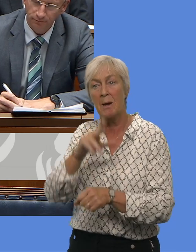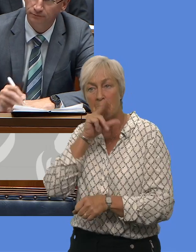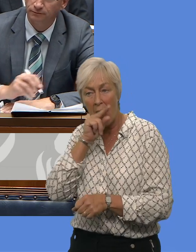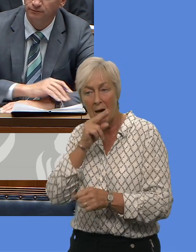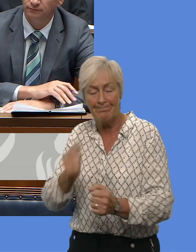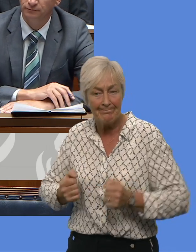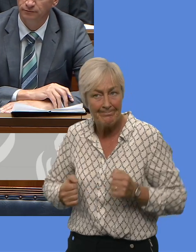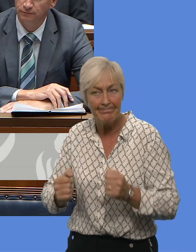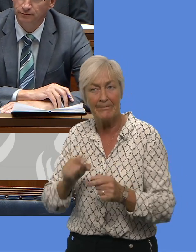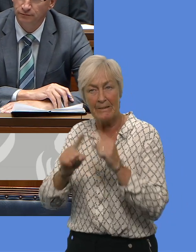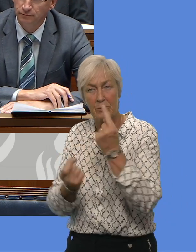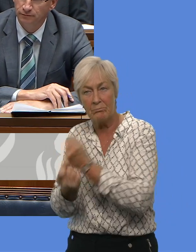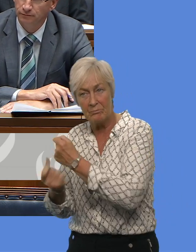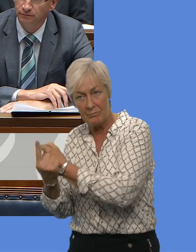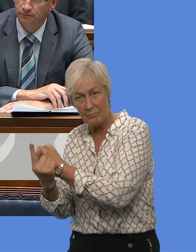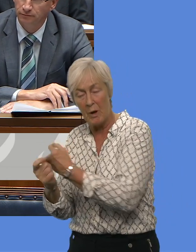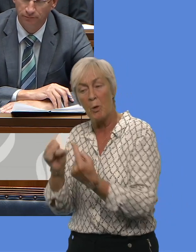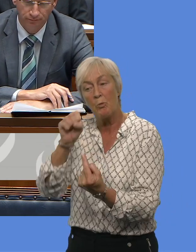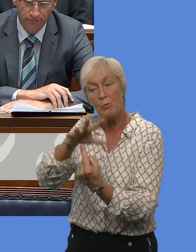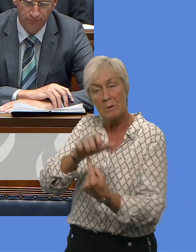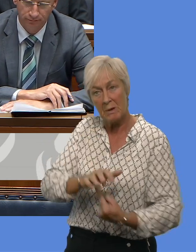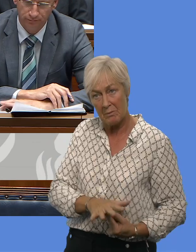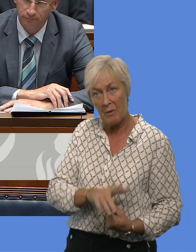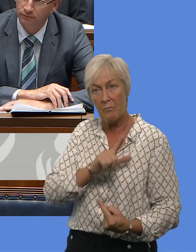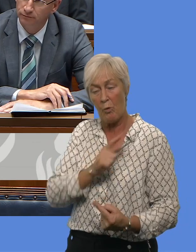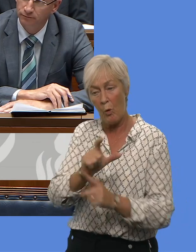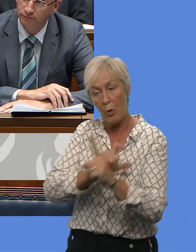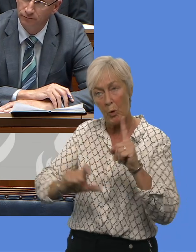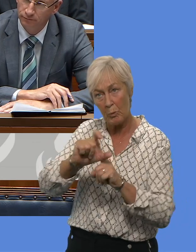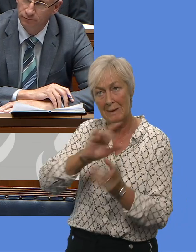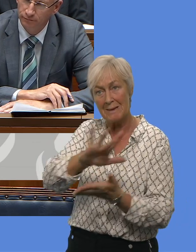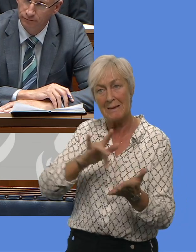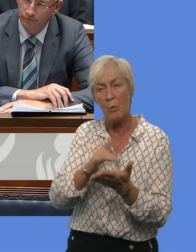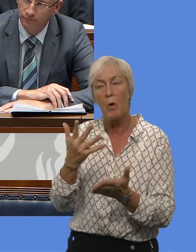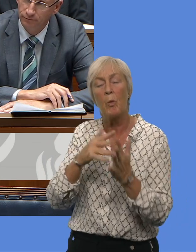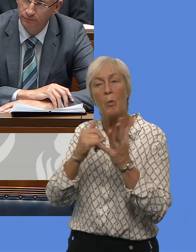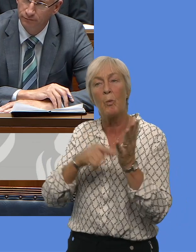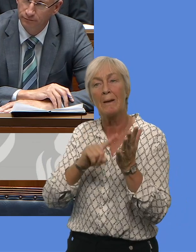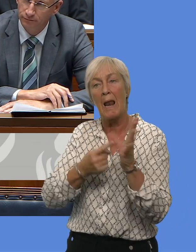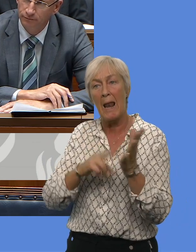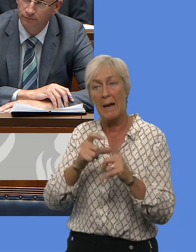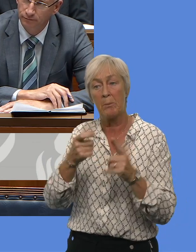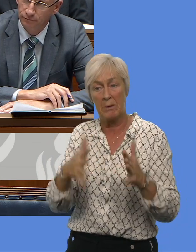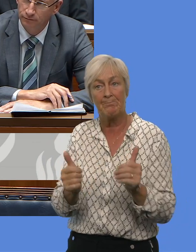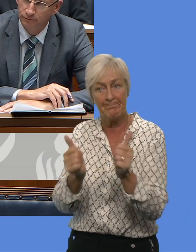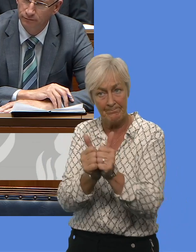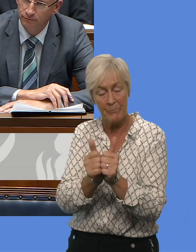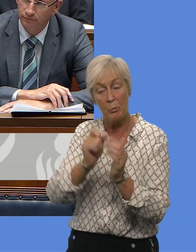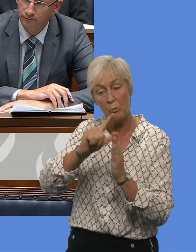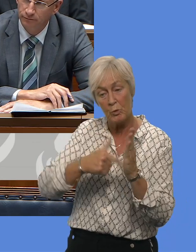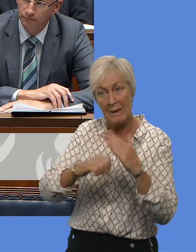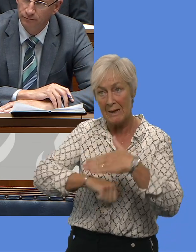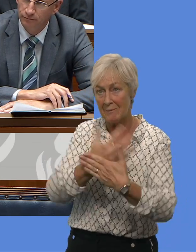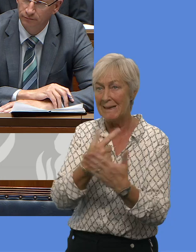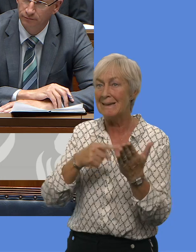realm opportunities. The principles for a community centre at Westland have been proven, and as the project develops,